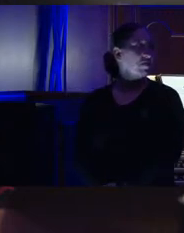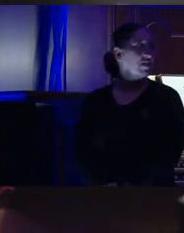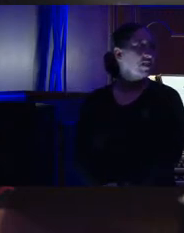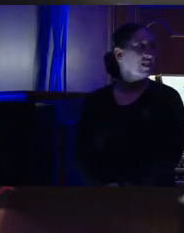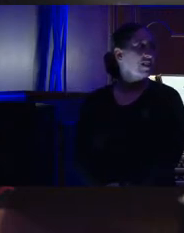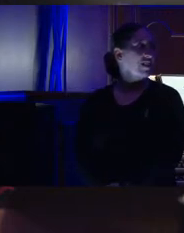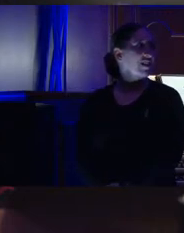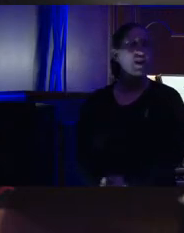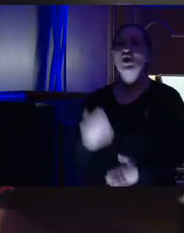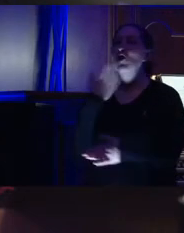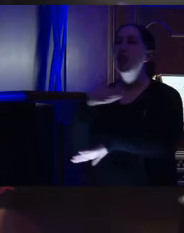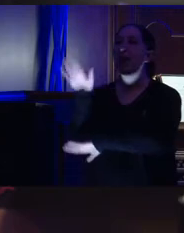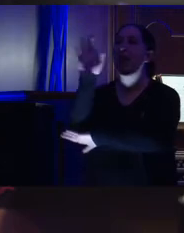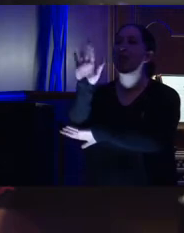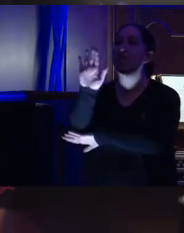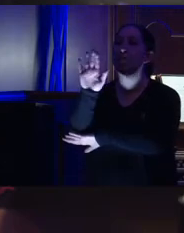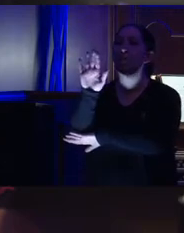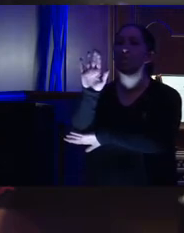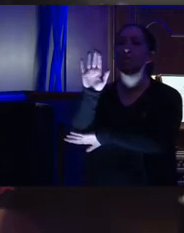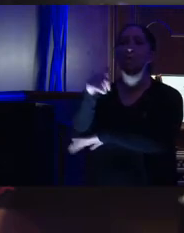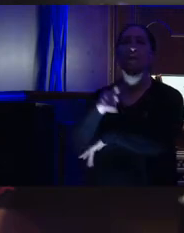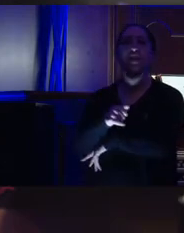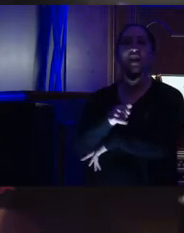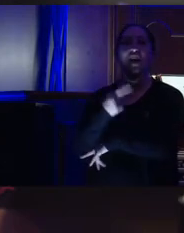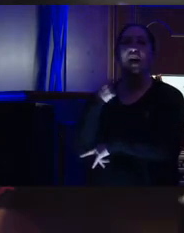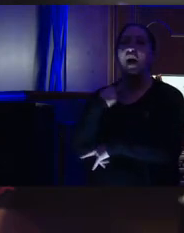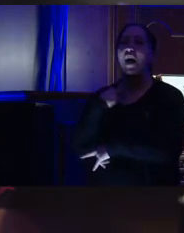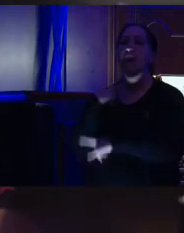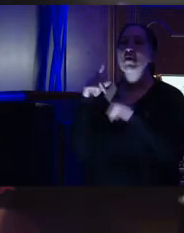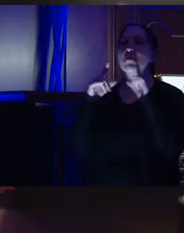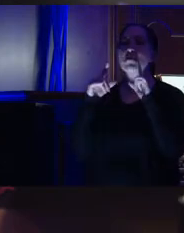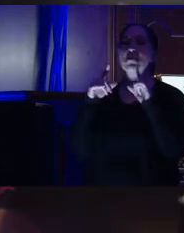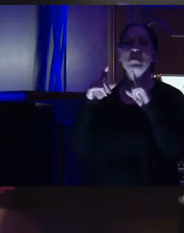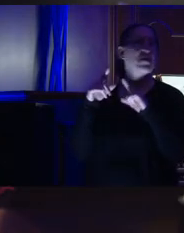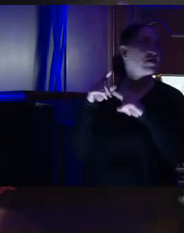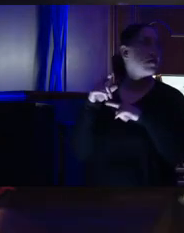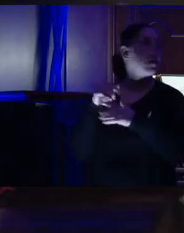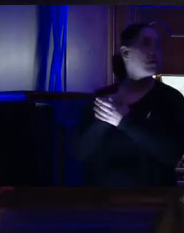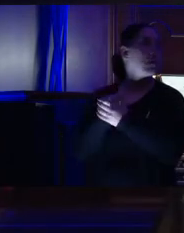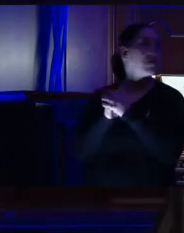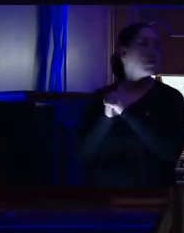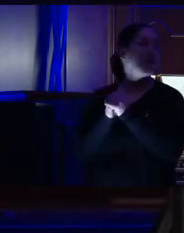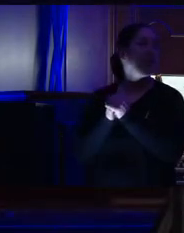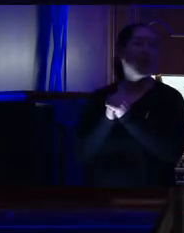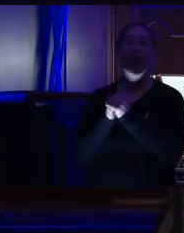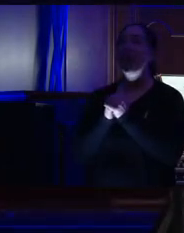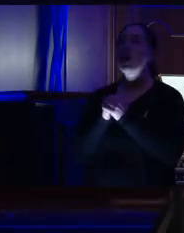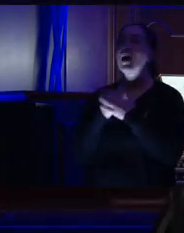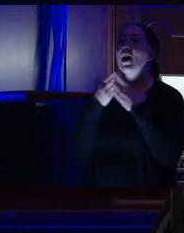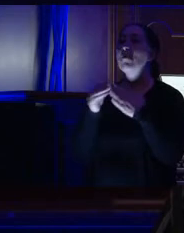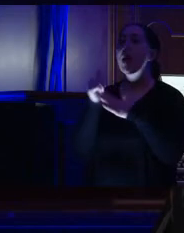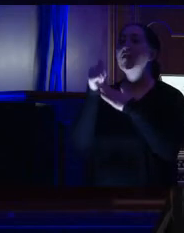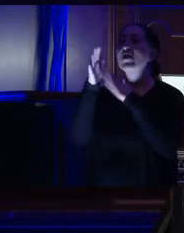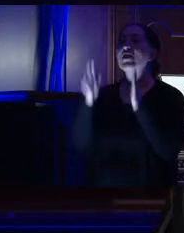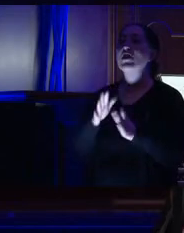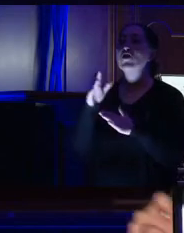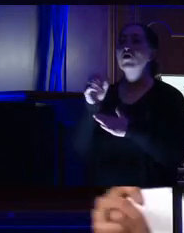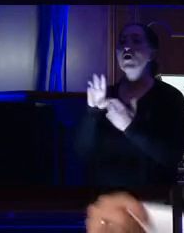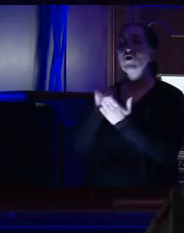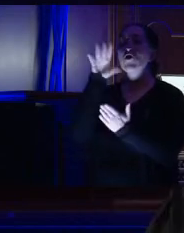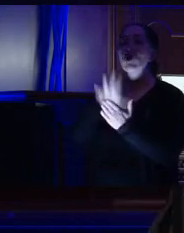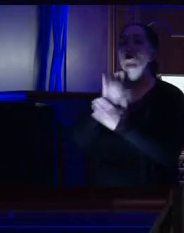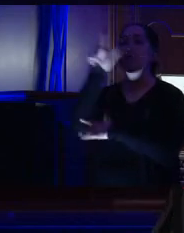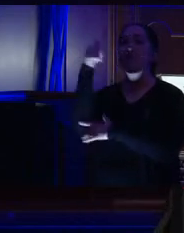Good afternoon, everyone. My name is Noah Zimmerman, and I serve as the president of Central Student Government. On behalf of the leaders of the student governments of the